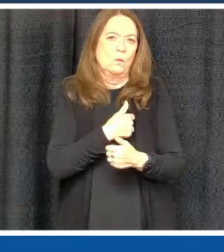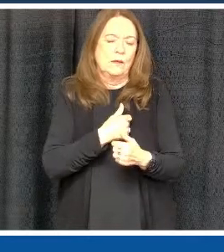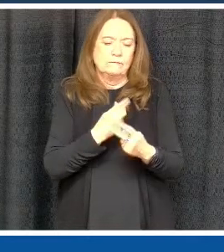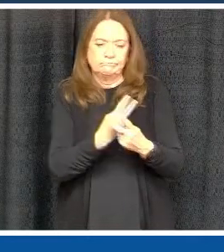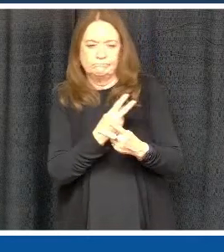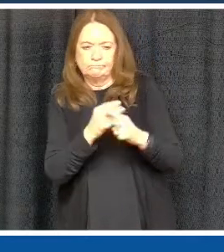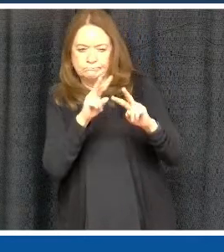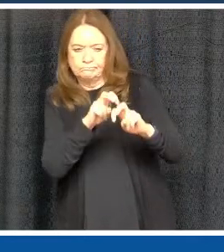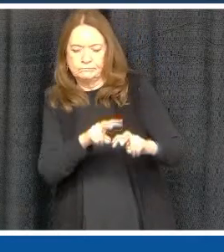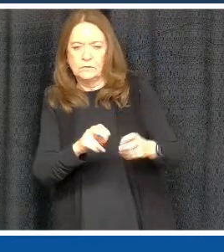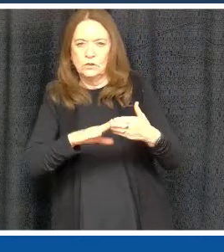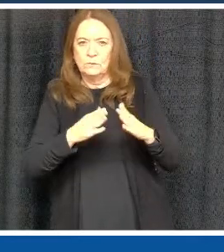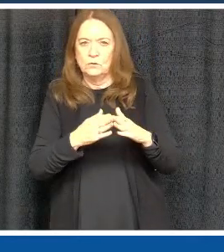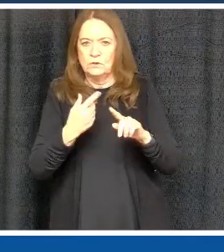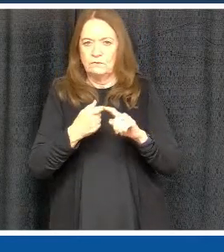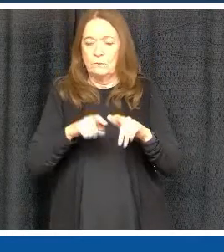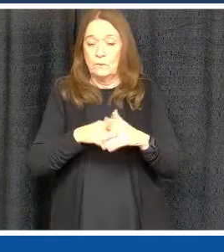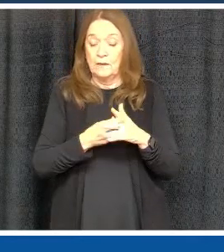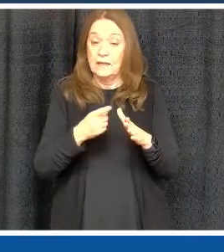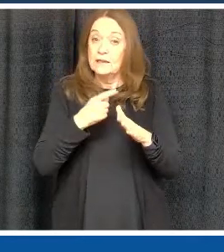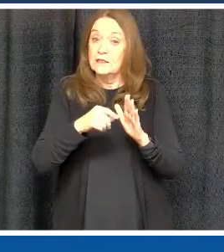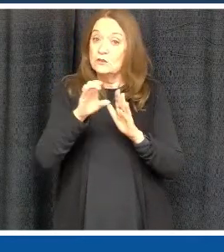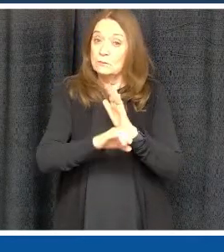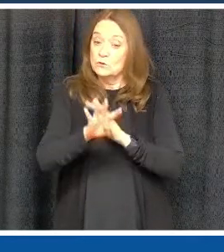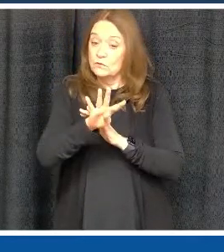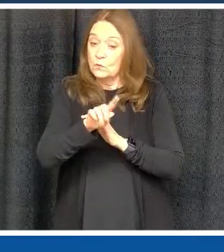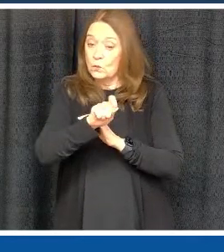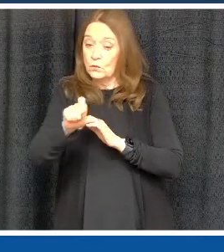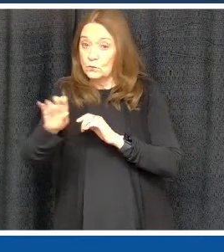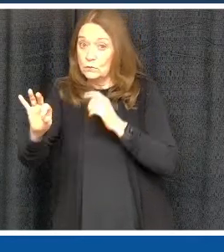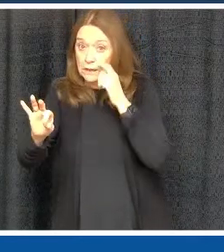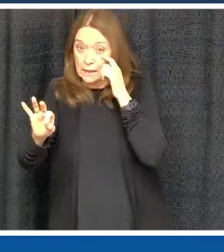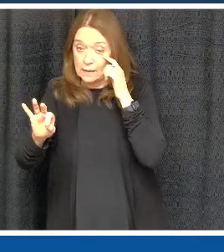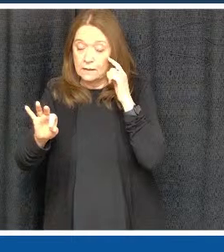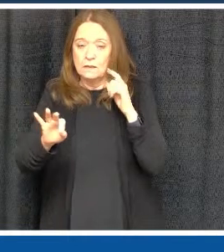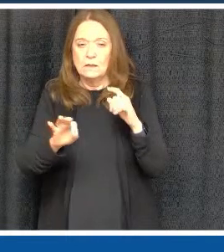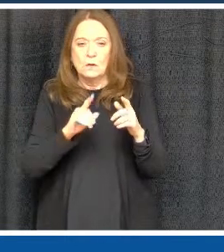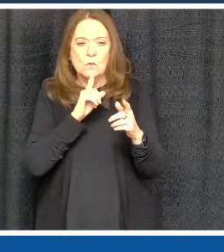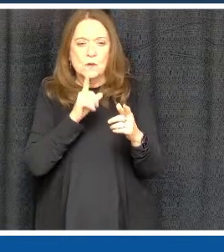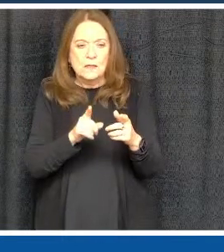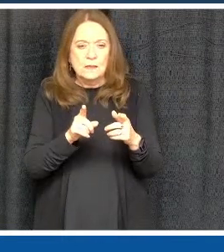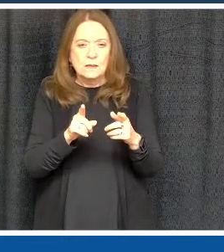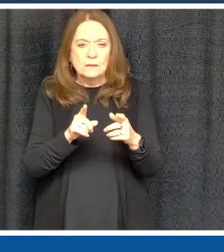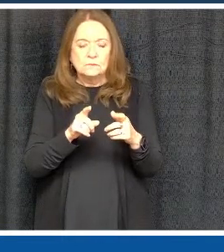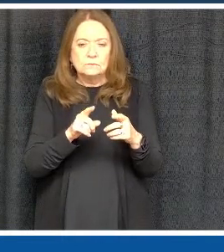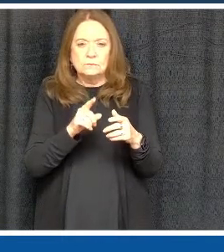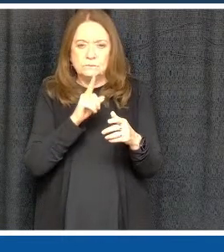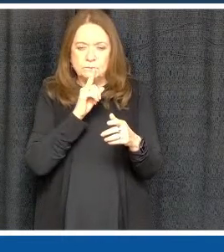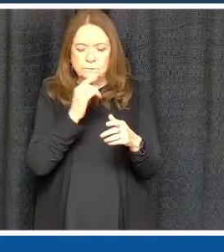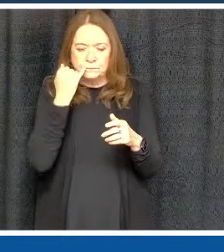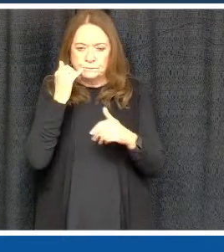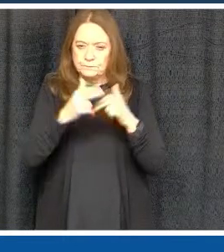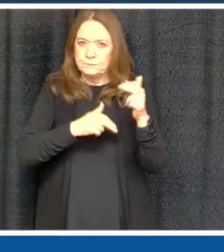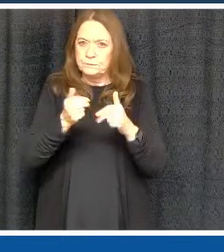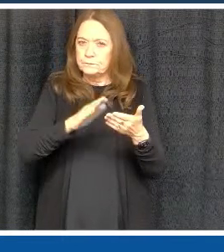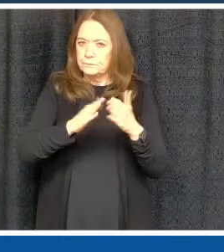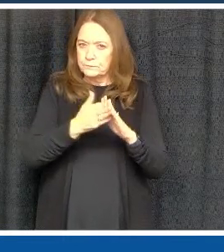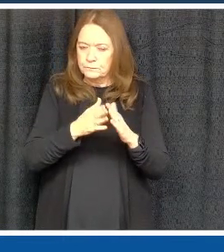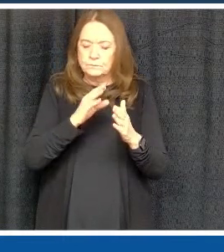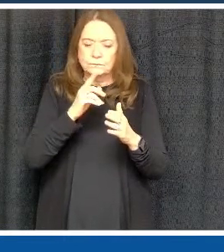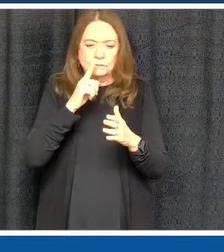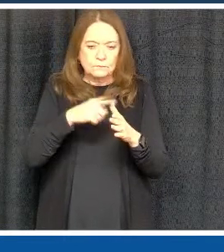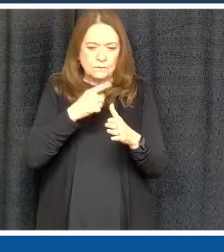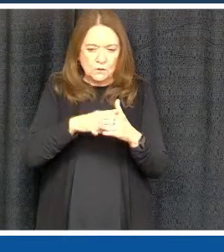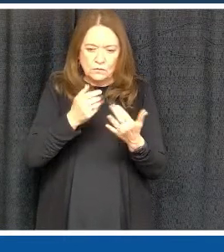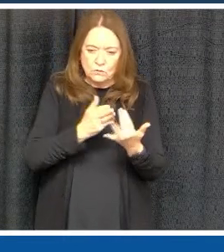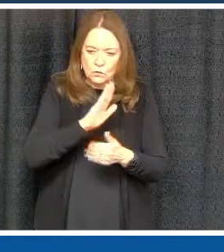community from the start. And then chapters 4 through 9 are really, if you were to build a community, you need all these things. You need